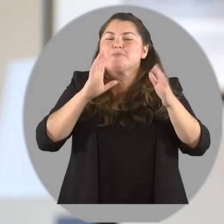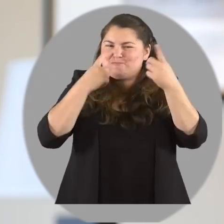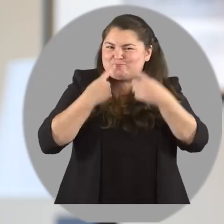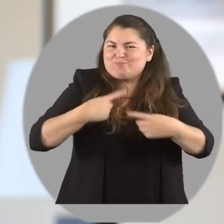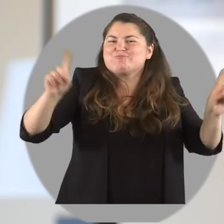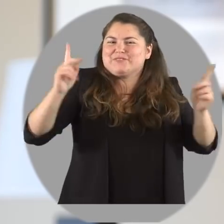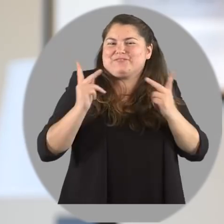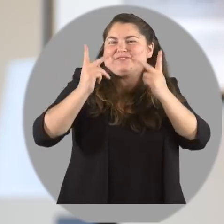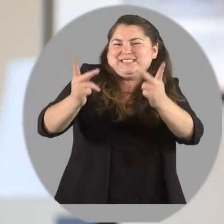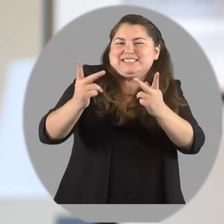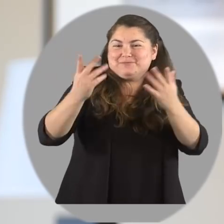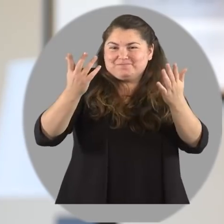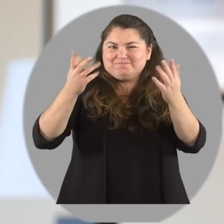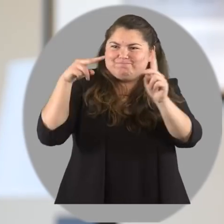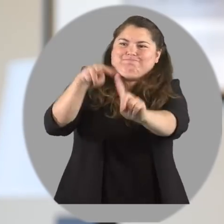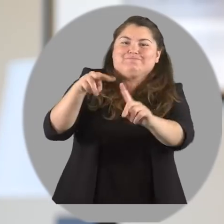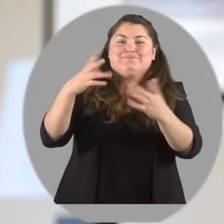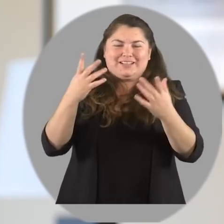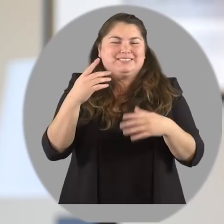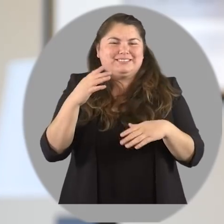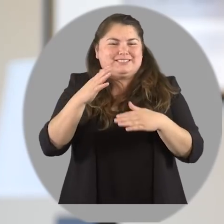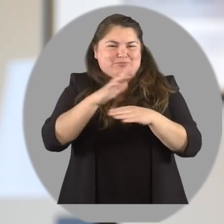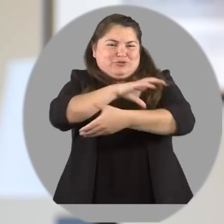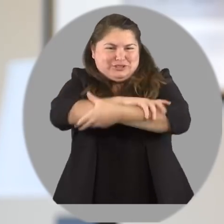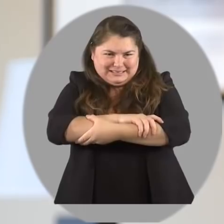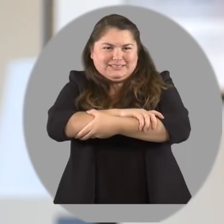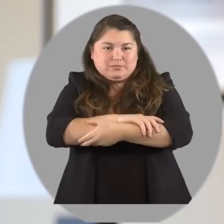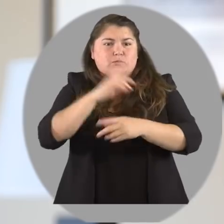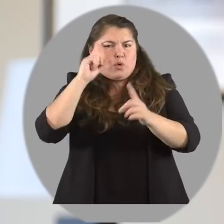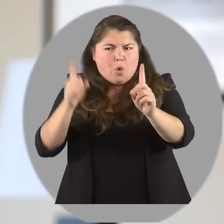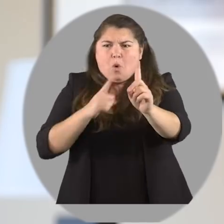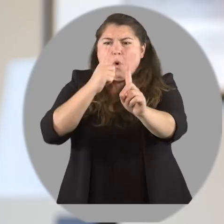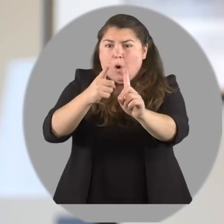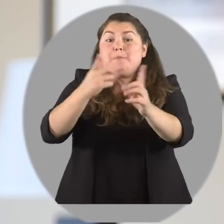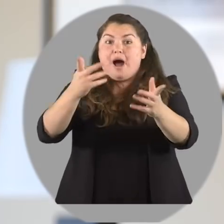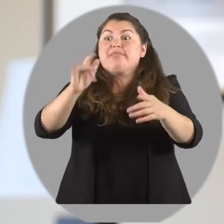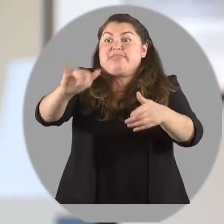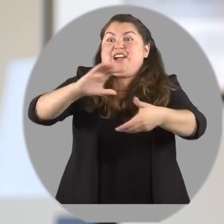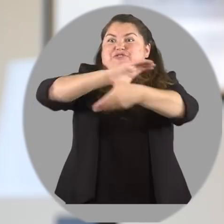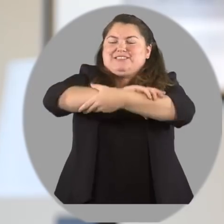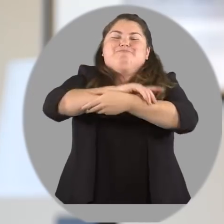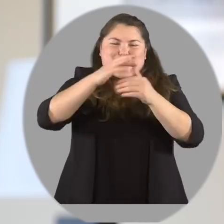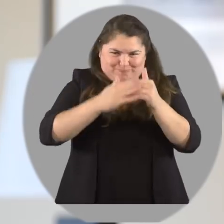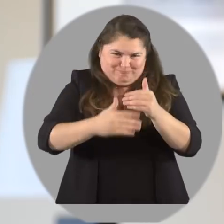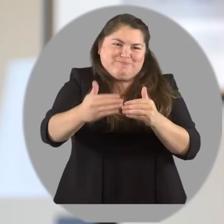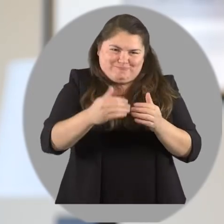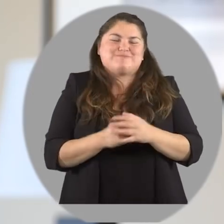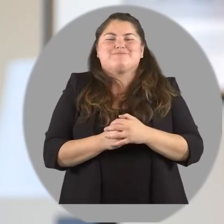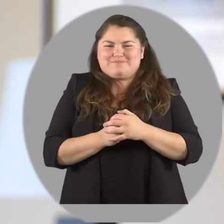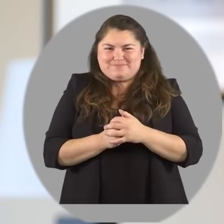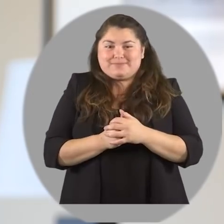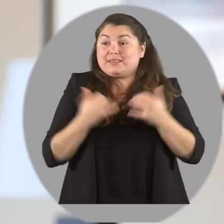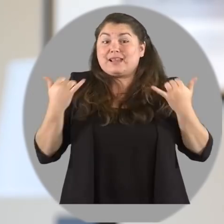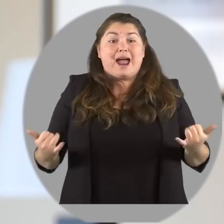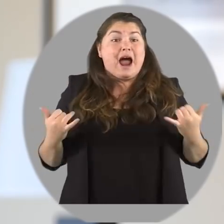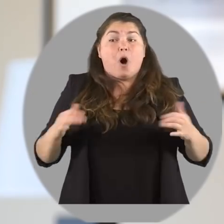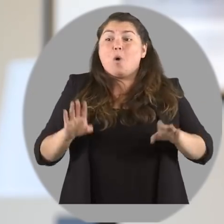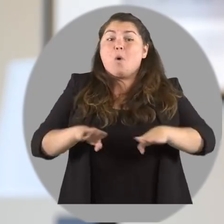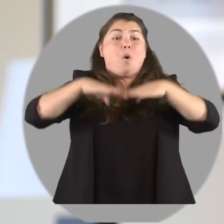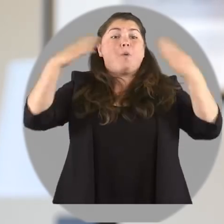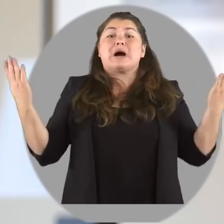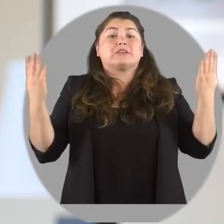then we're going to start having some truth. And as an outcome, we'll start to have reconciliation. So I'd